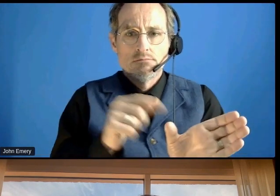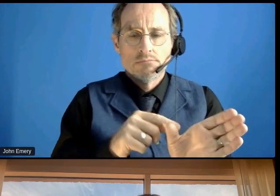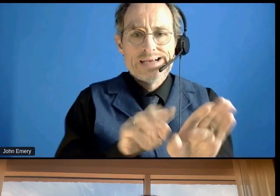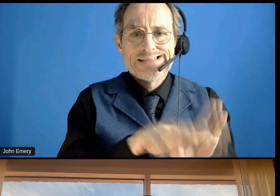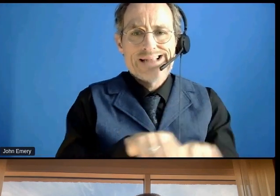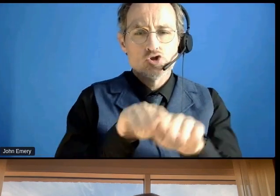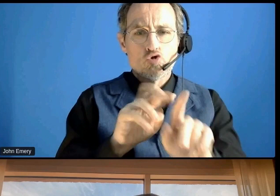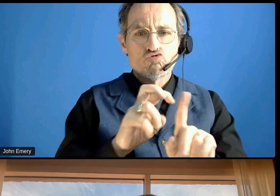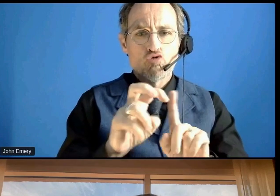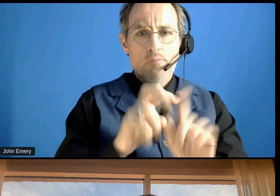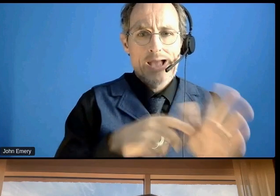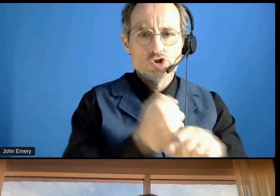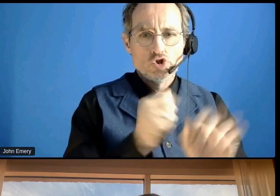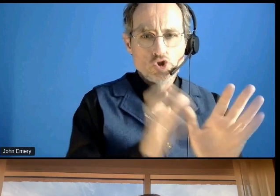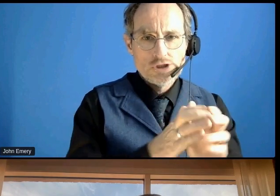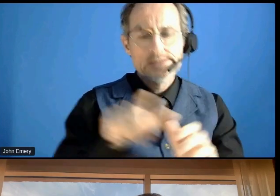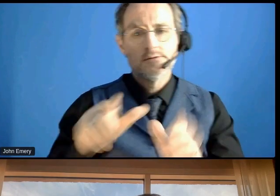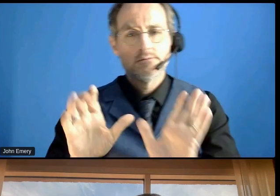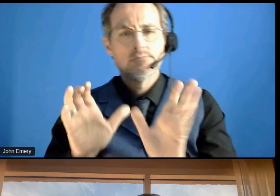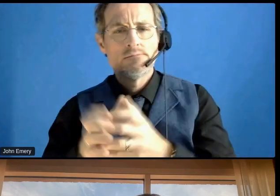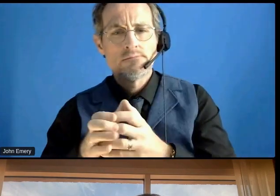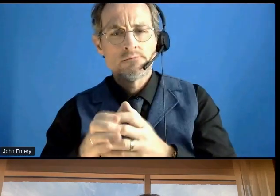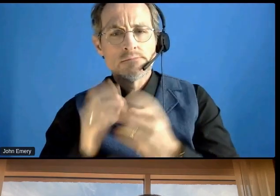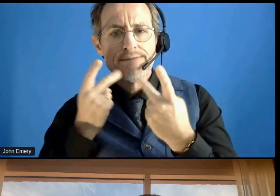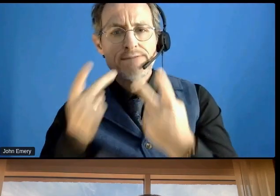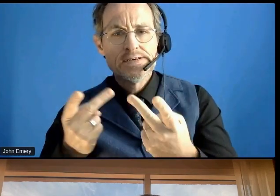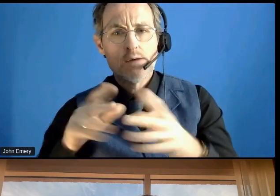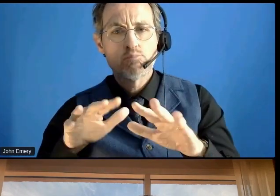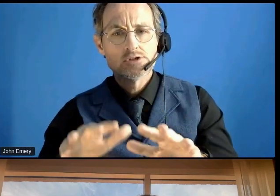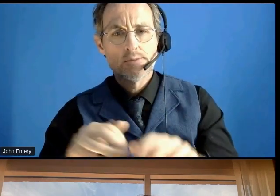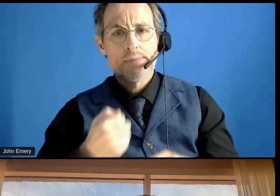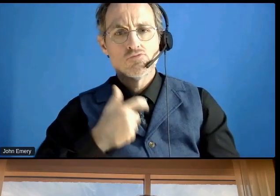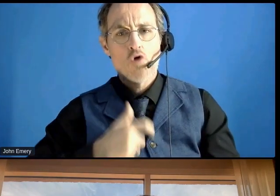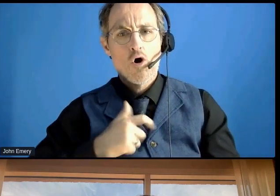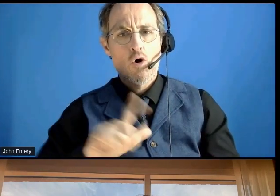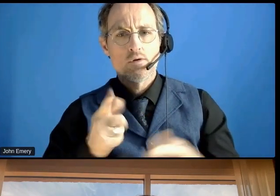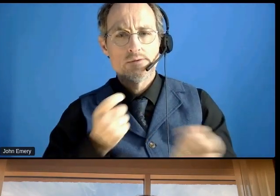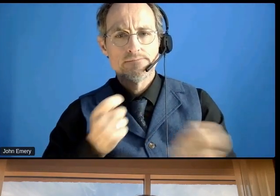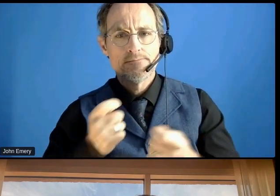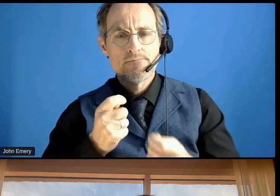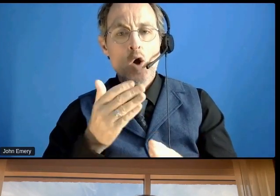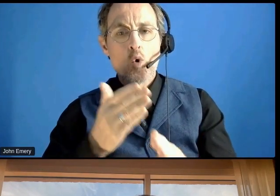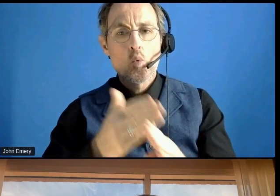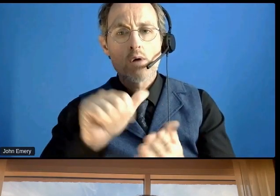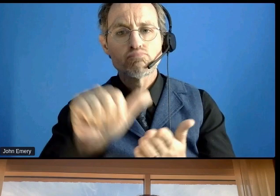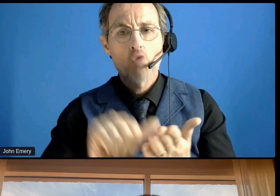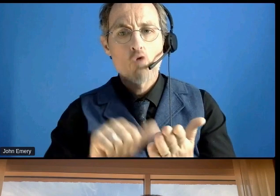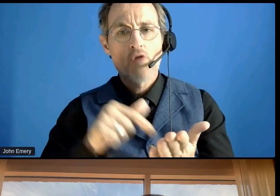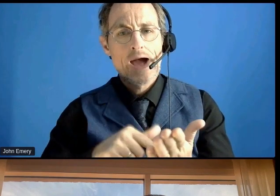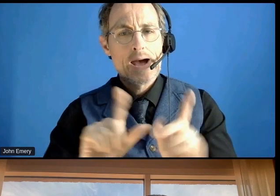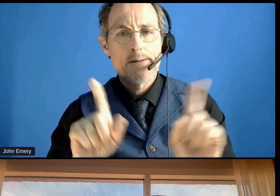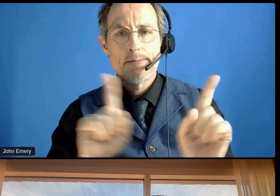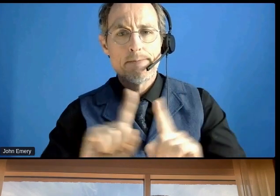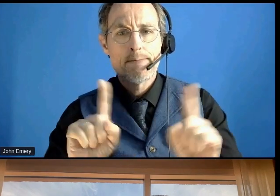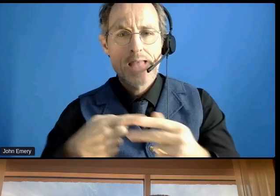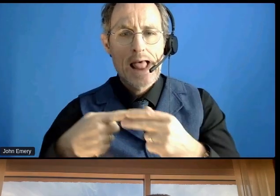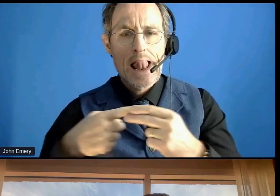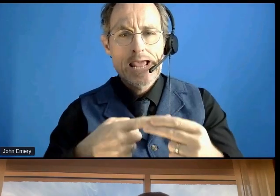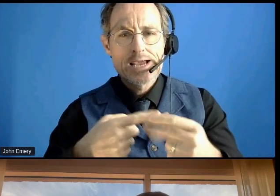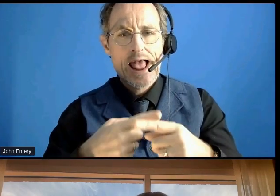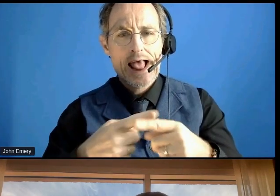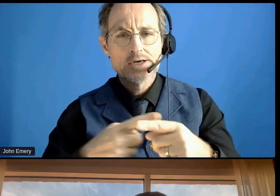Britain. And as part of my role there, I manage a work program to lead the English tourism industry to be more